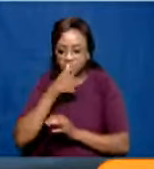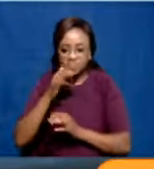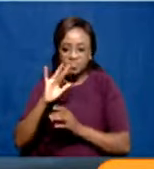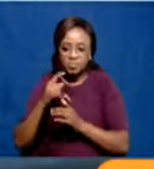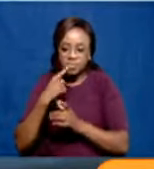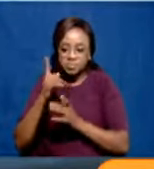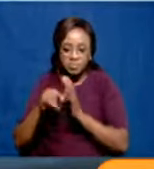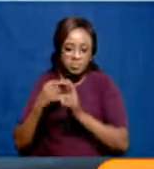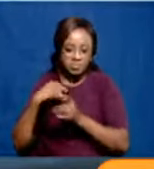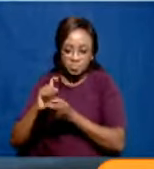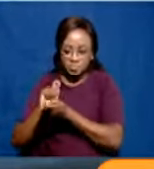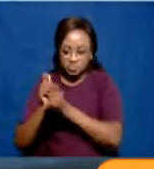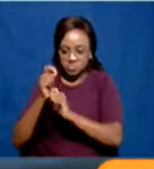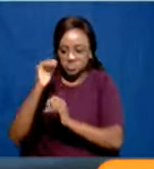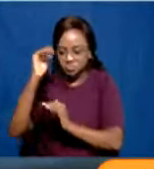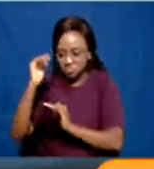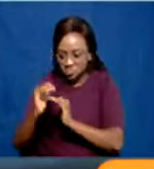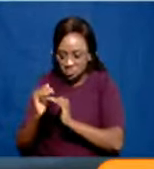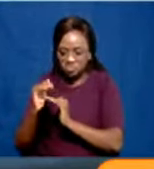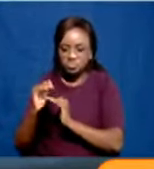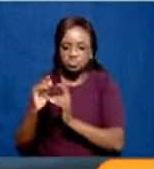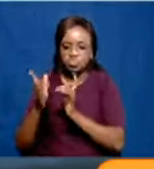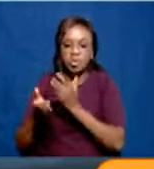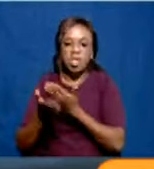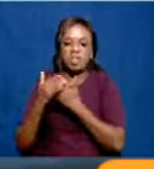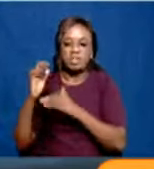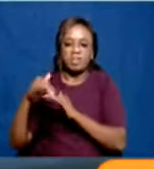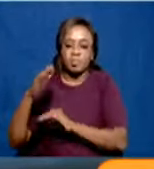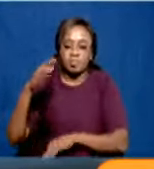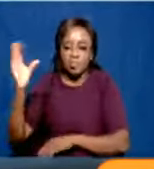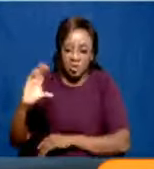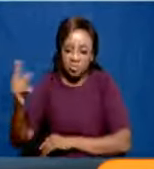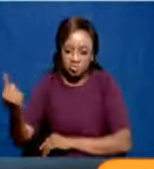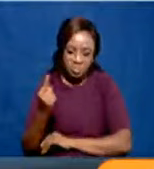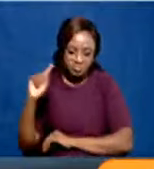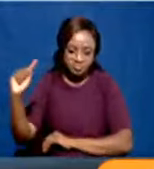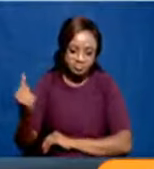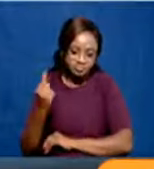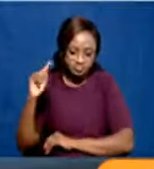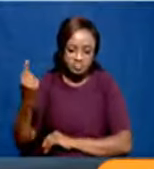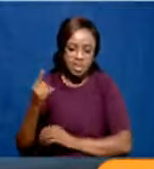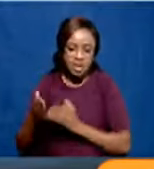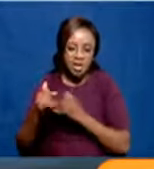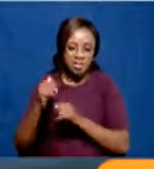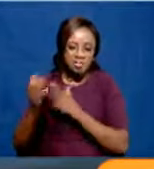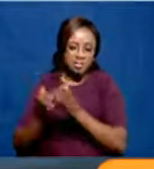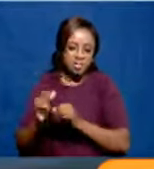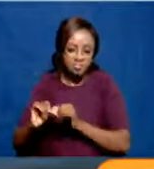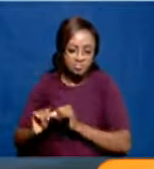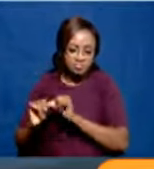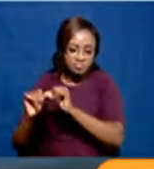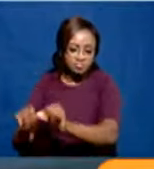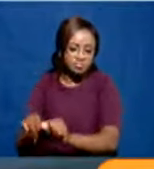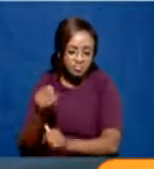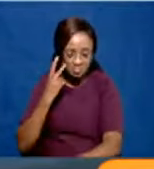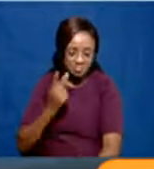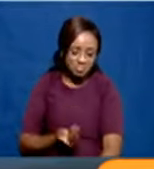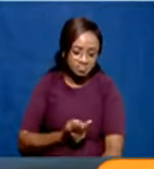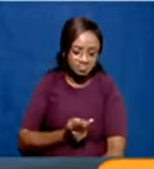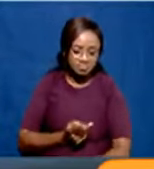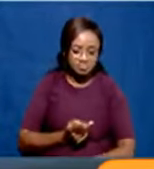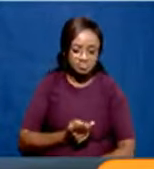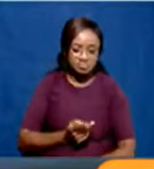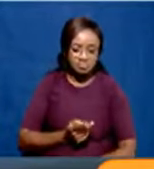rate and increase our volumes, and that's how we're going to make our businesses sustainable, isn't it? Okay. So that is not to say, that is going to be at the discretion of the